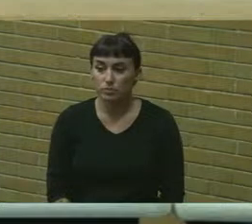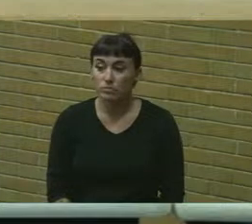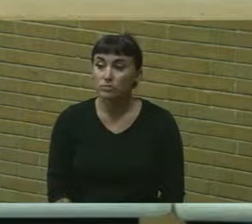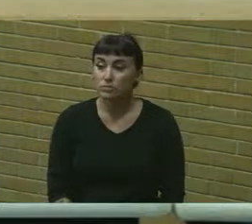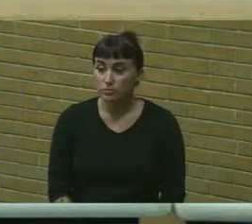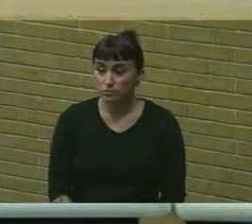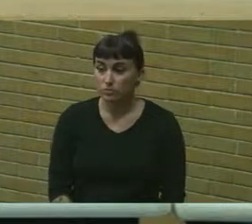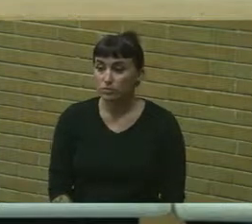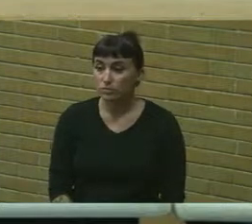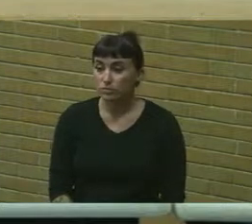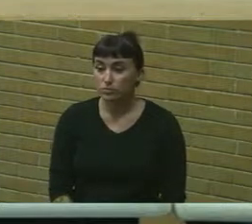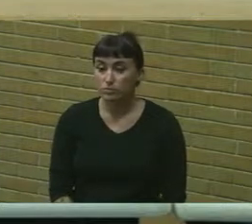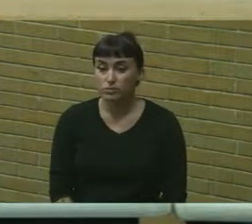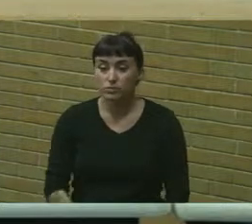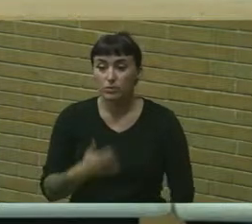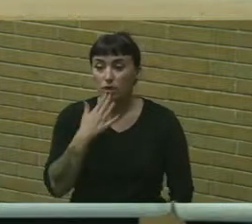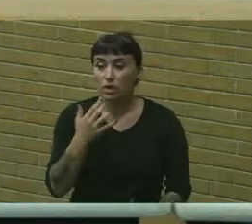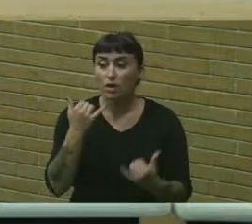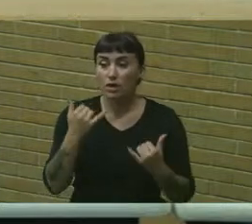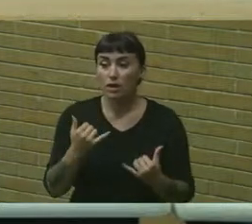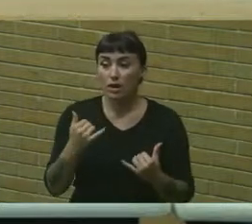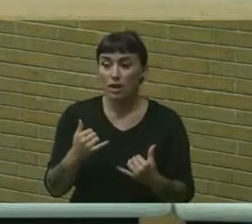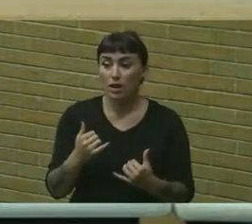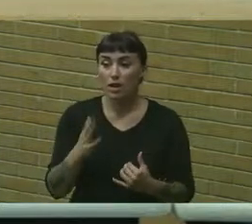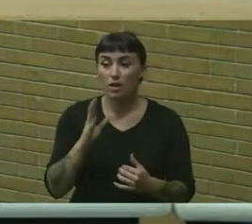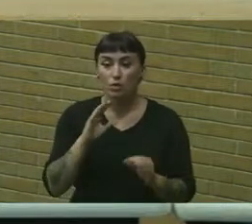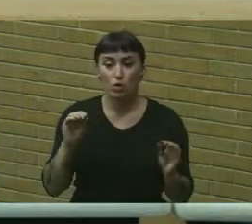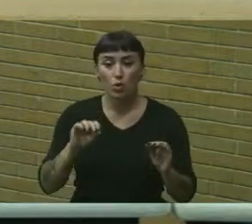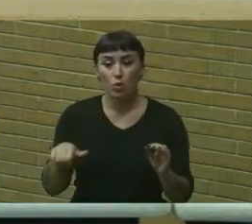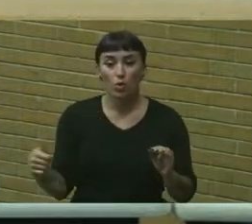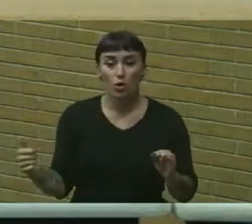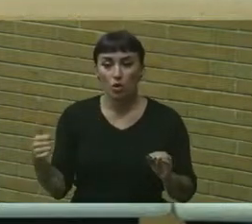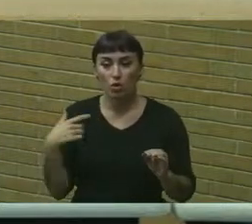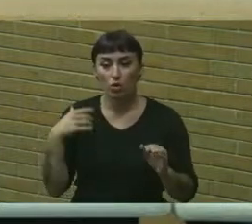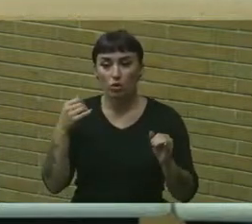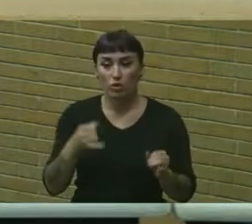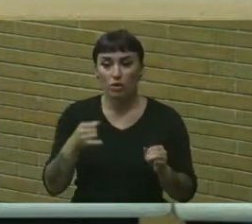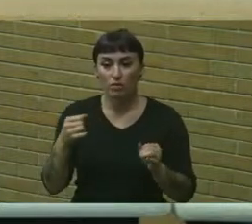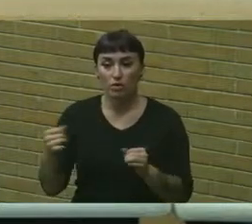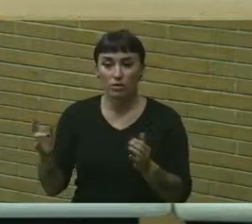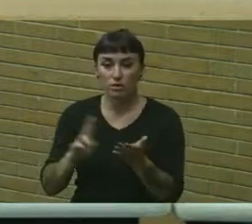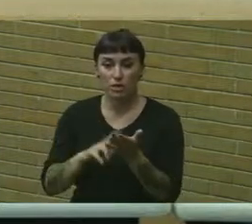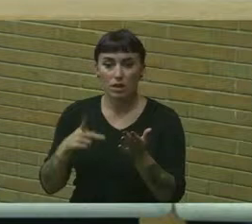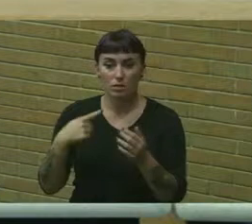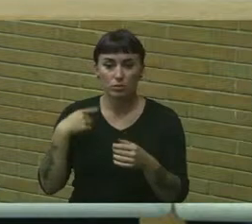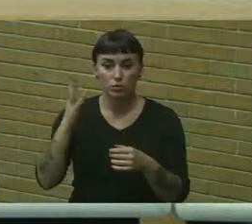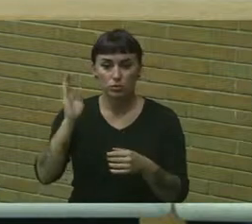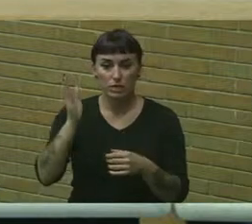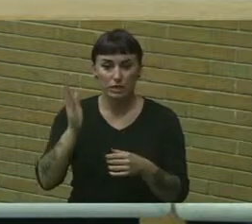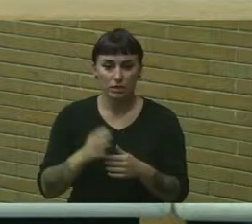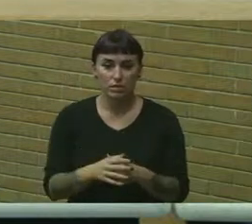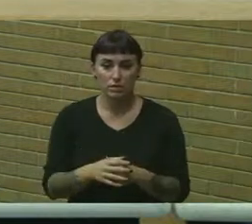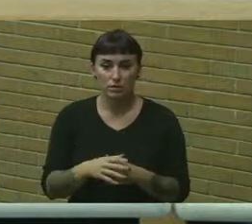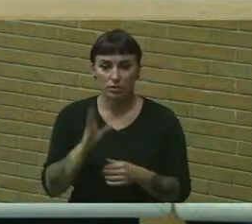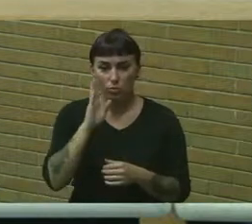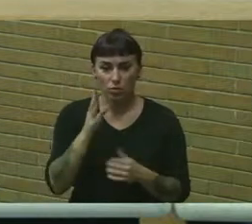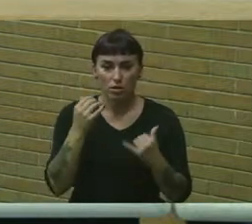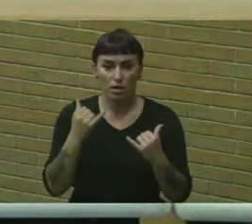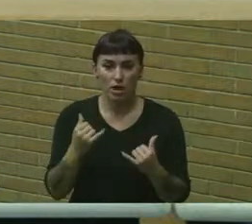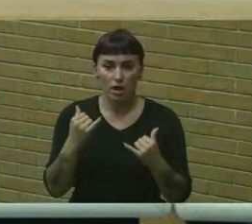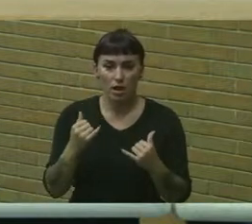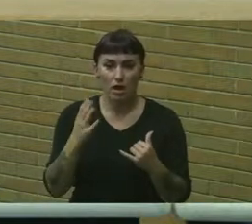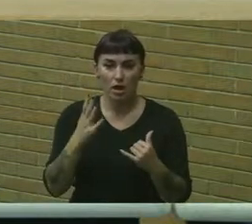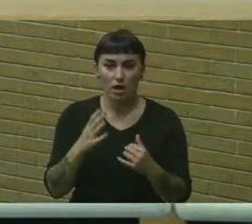Thank you. Well, we will now go. We have no other individuals signed up to speak. We will now